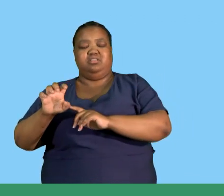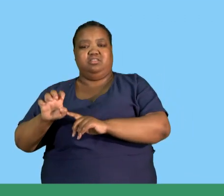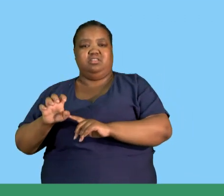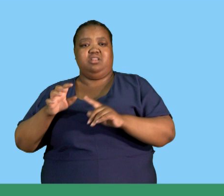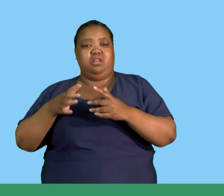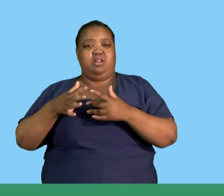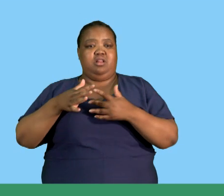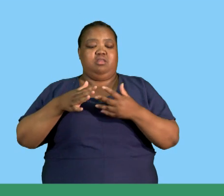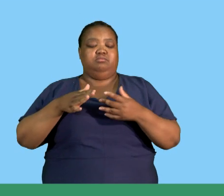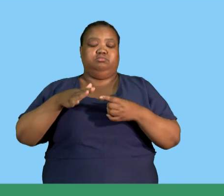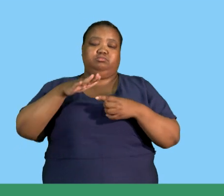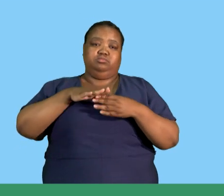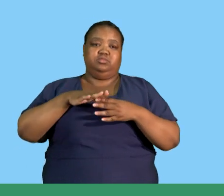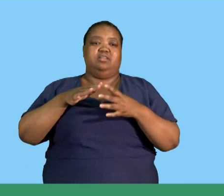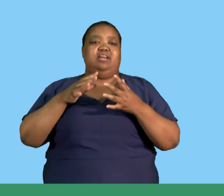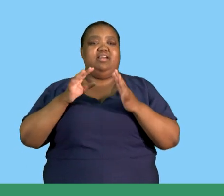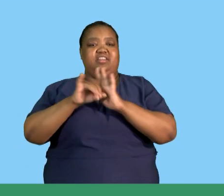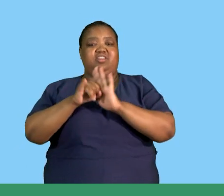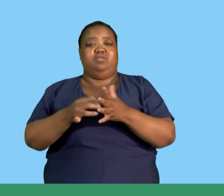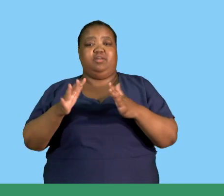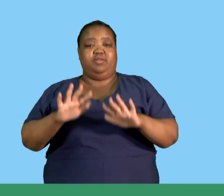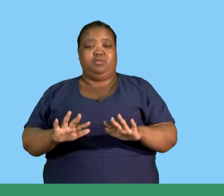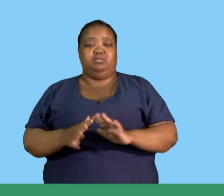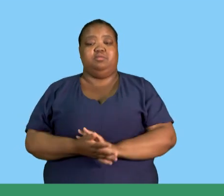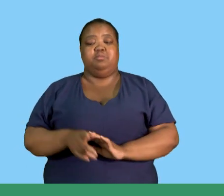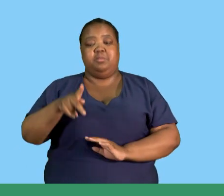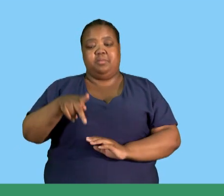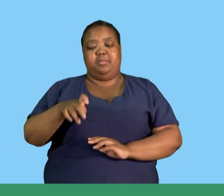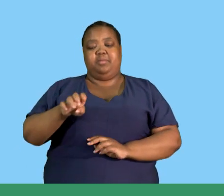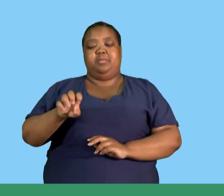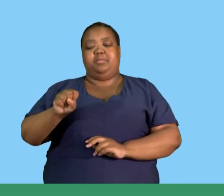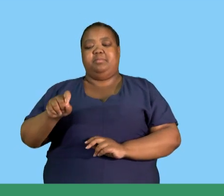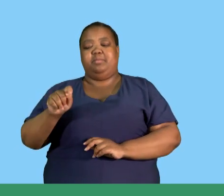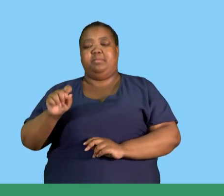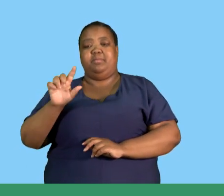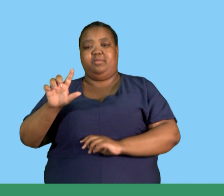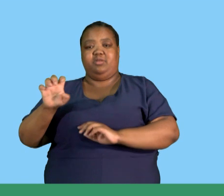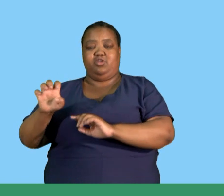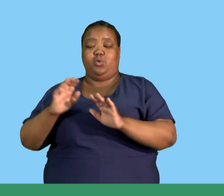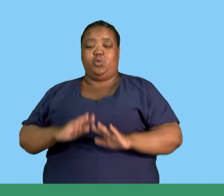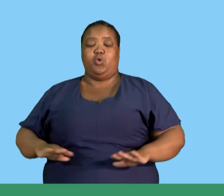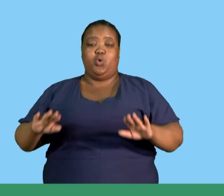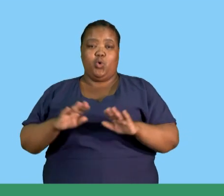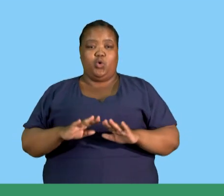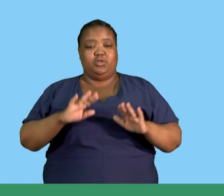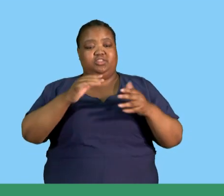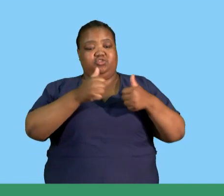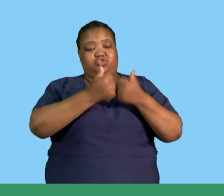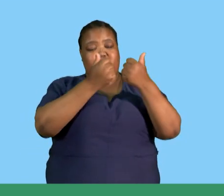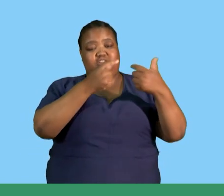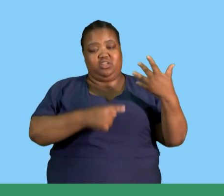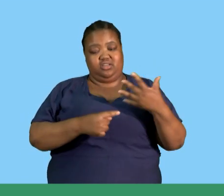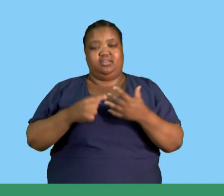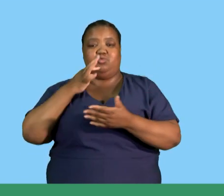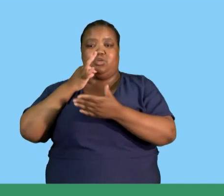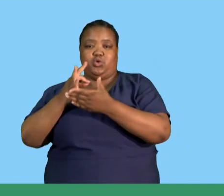in question B above. So another thing that we need to know about PESTEL is that with the challenges, for every challenge there is a recommendation,